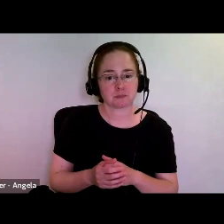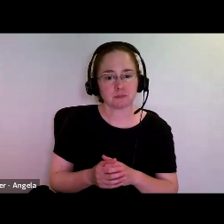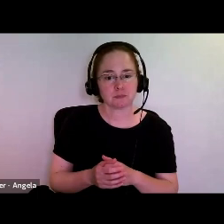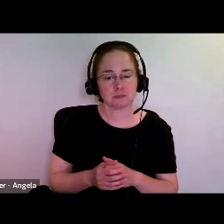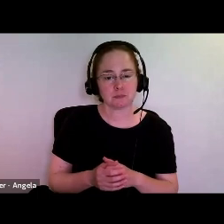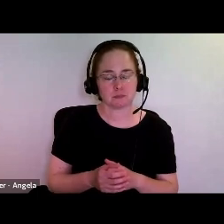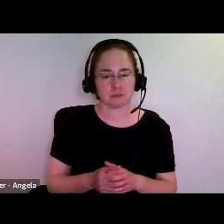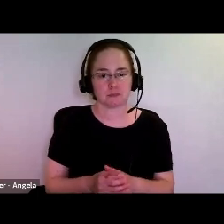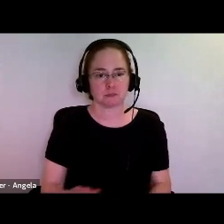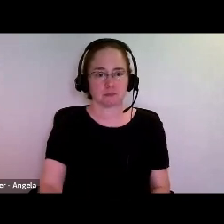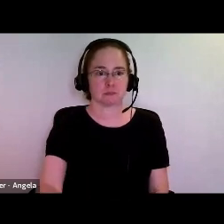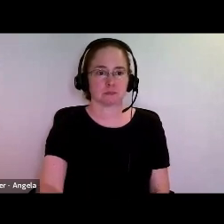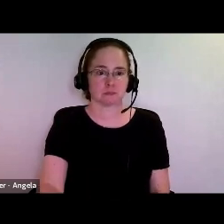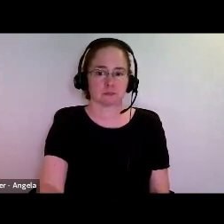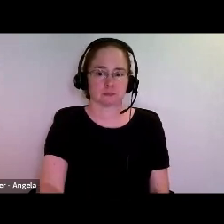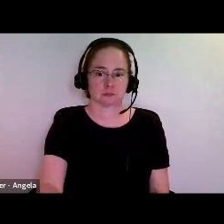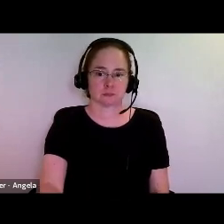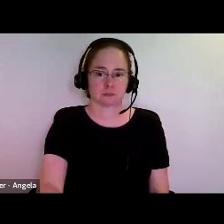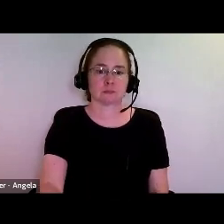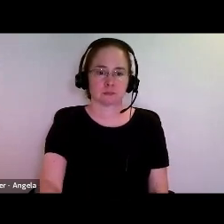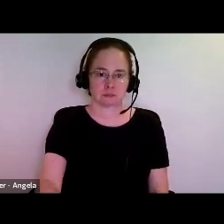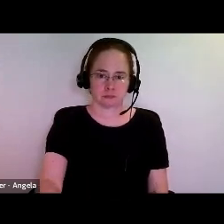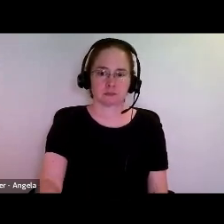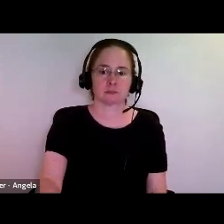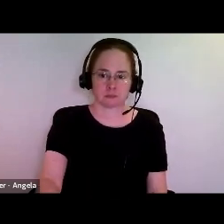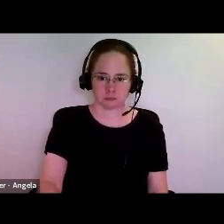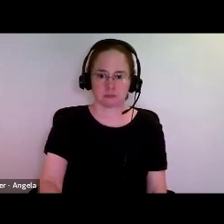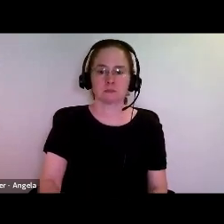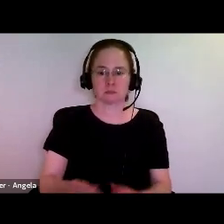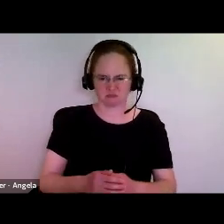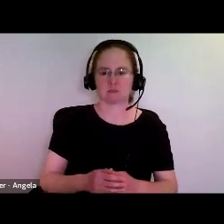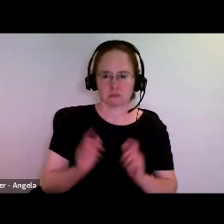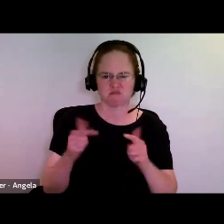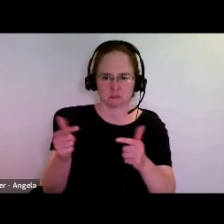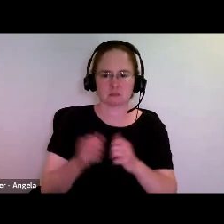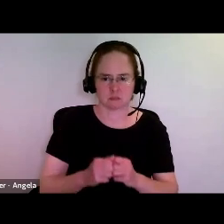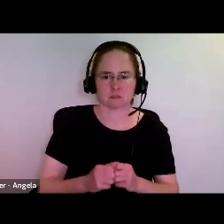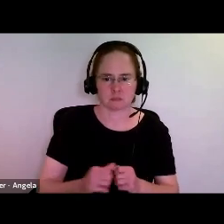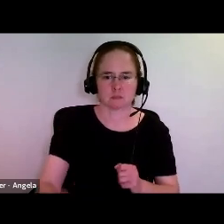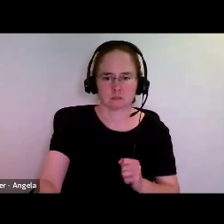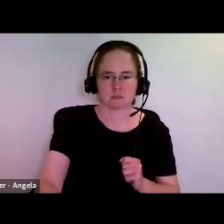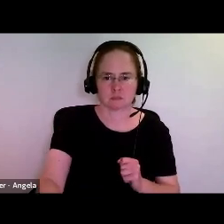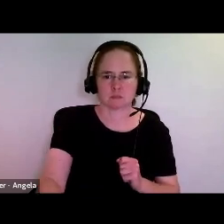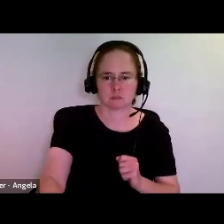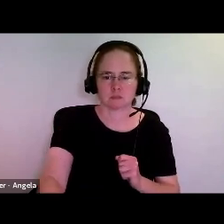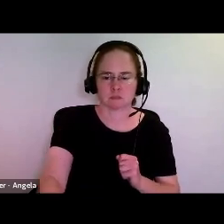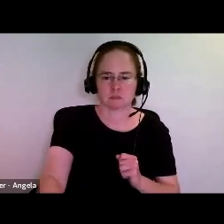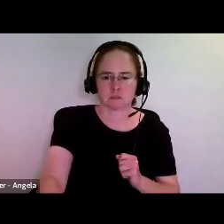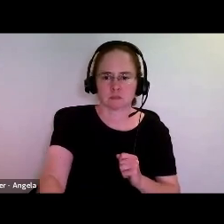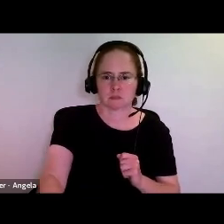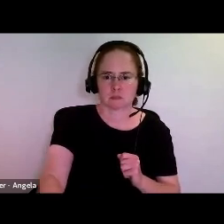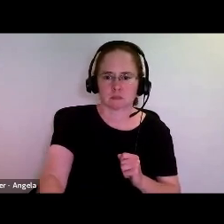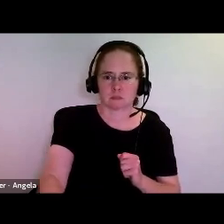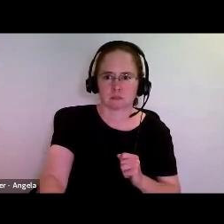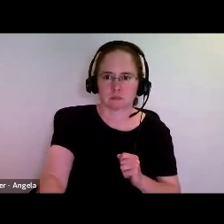slide, please. This is just a quick slide of our 5 different education programs. Again,